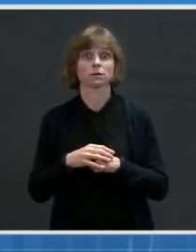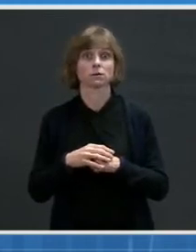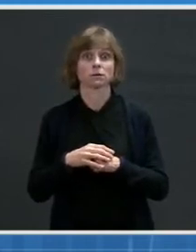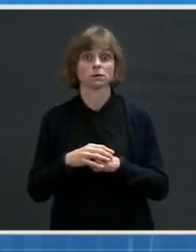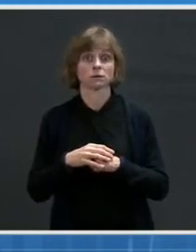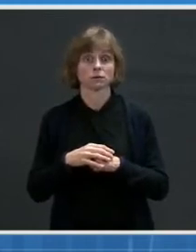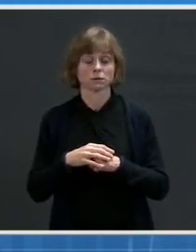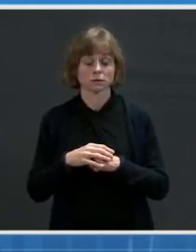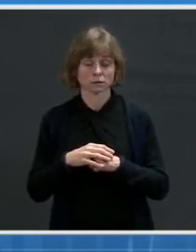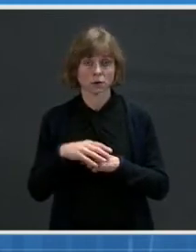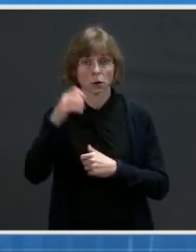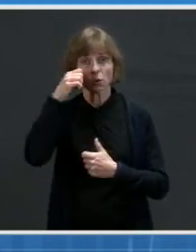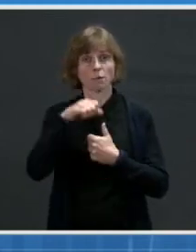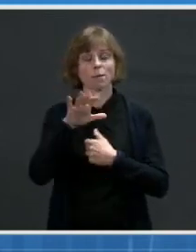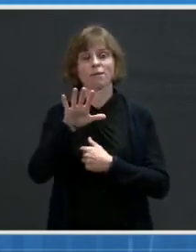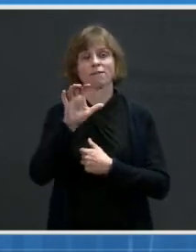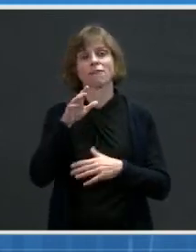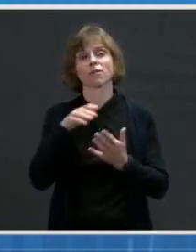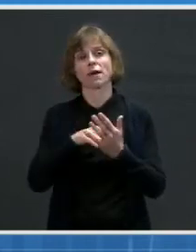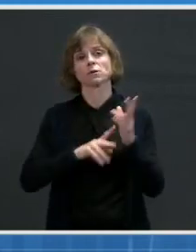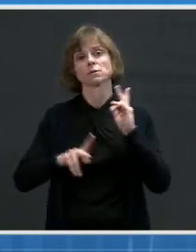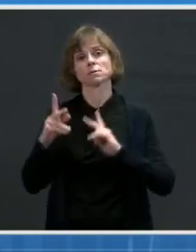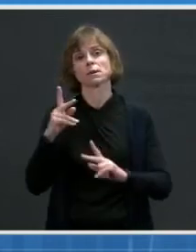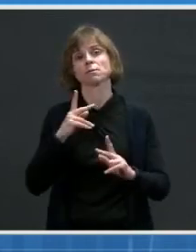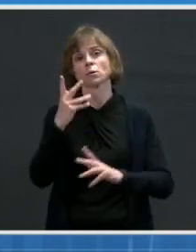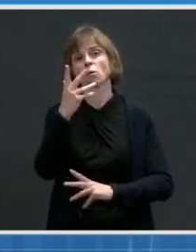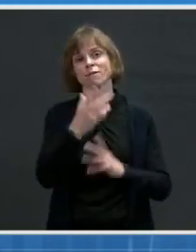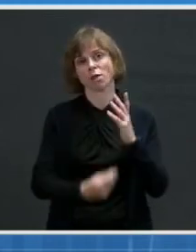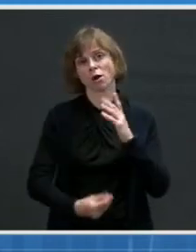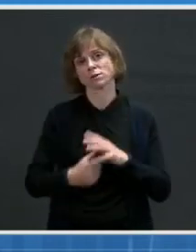remember the 500,000 people that we've lost.